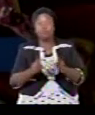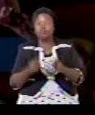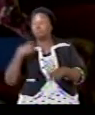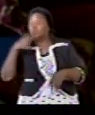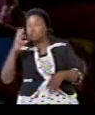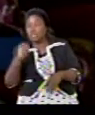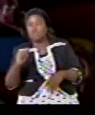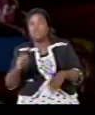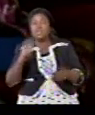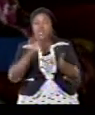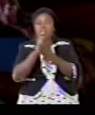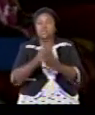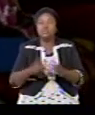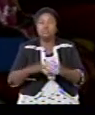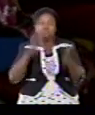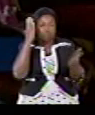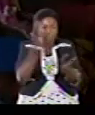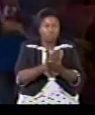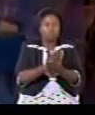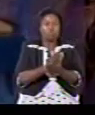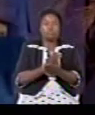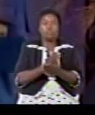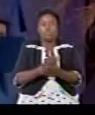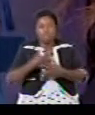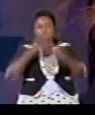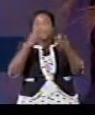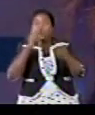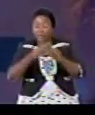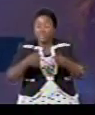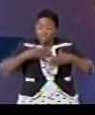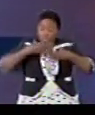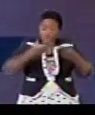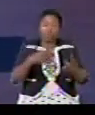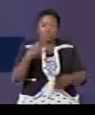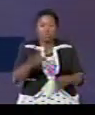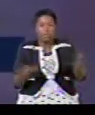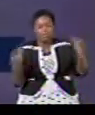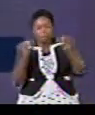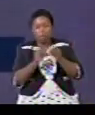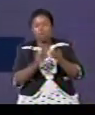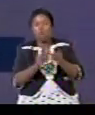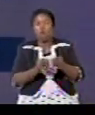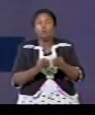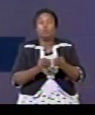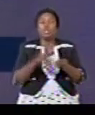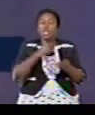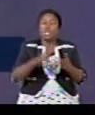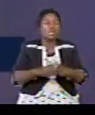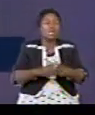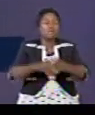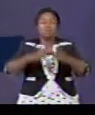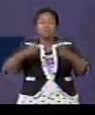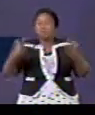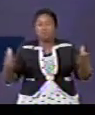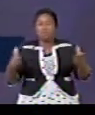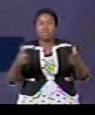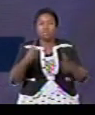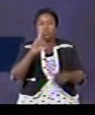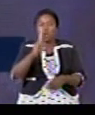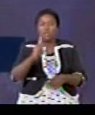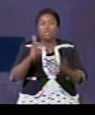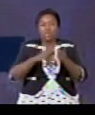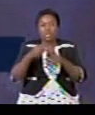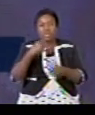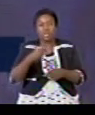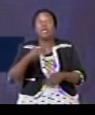that he should hold his peace, but he cried the more, a great deal. He said, I